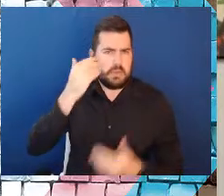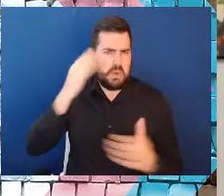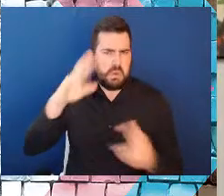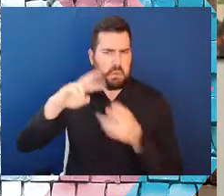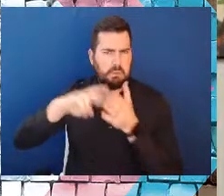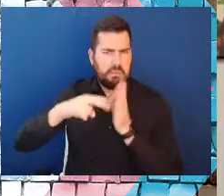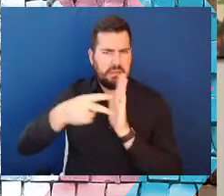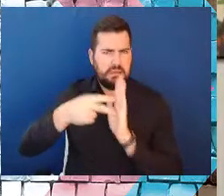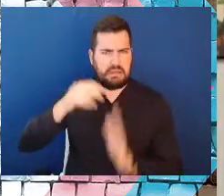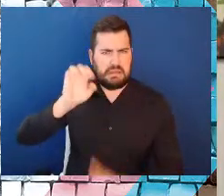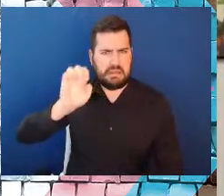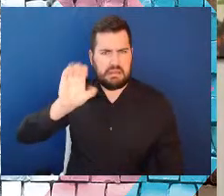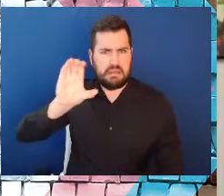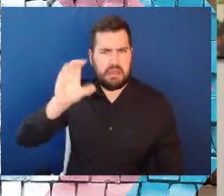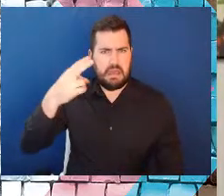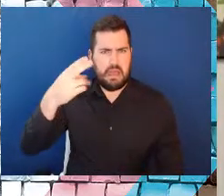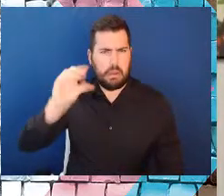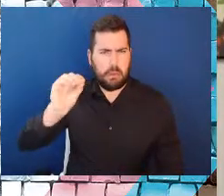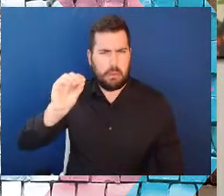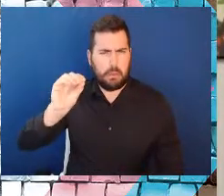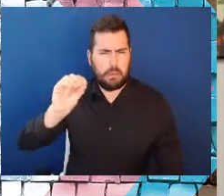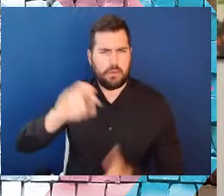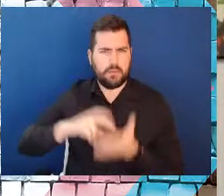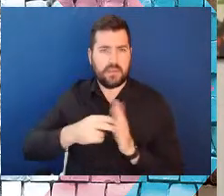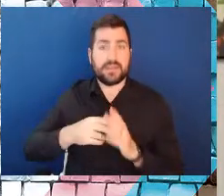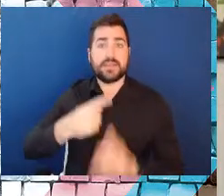Hello, I am Fringezilla.